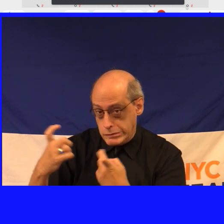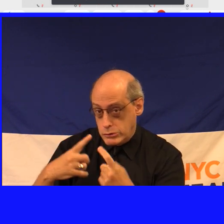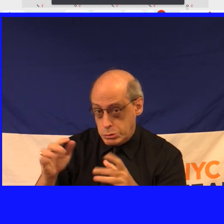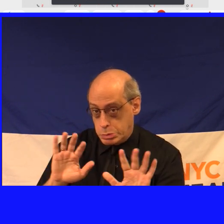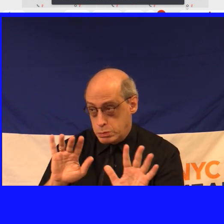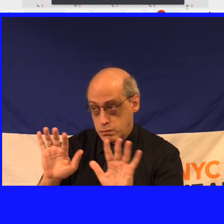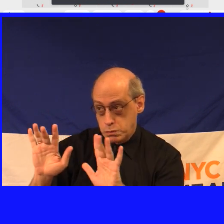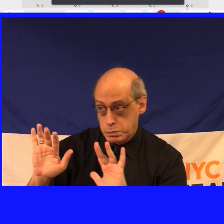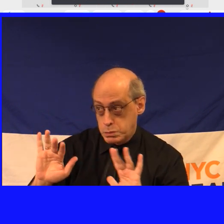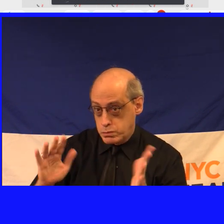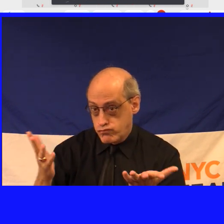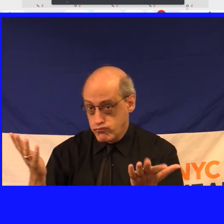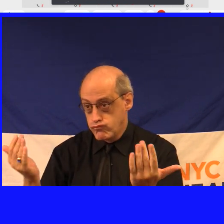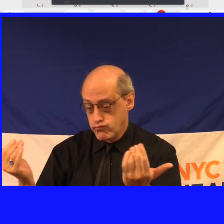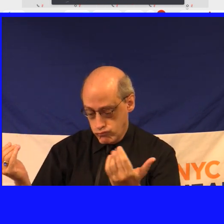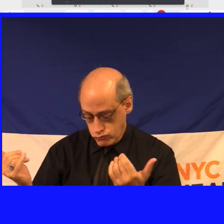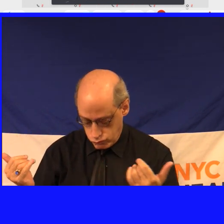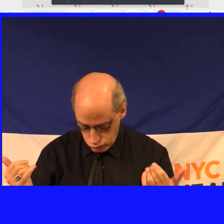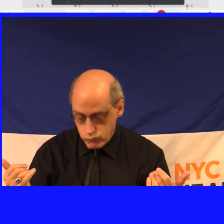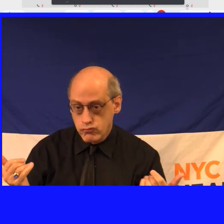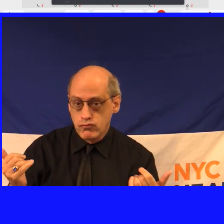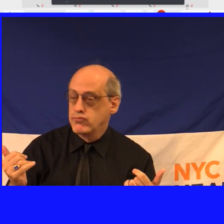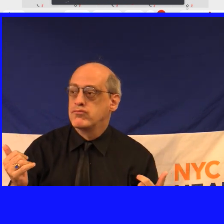members have any questions?